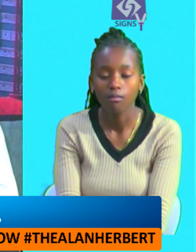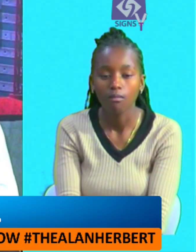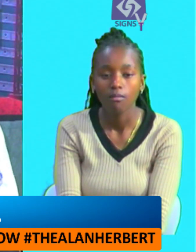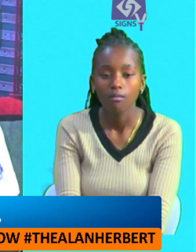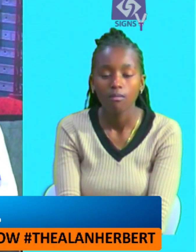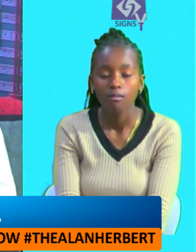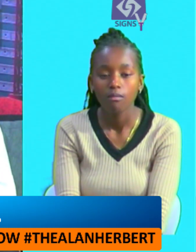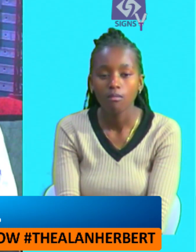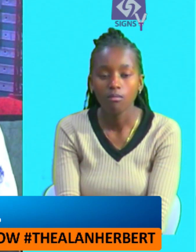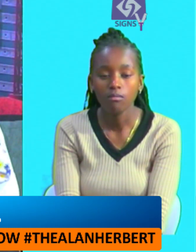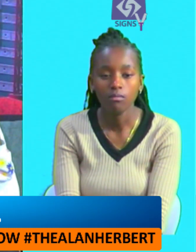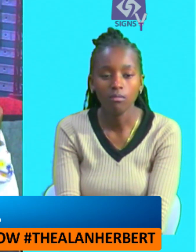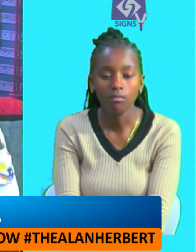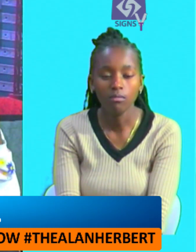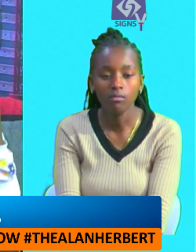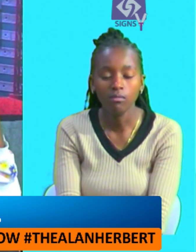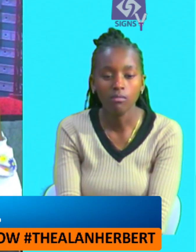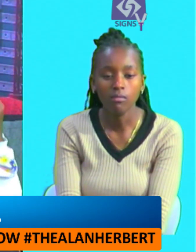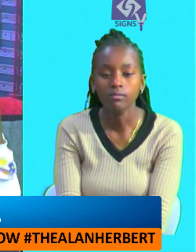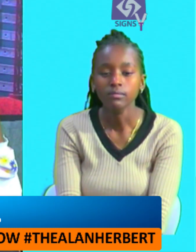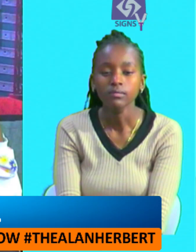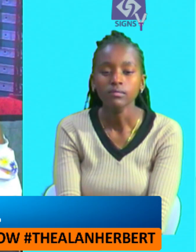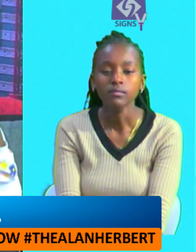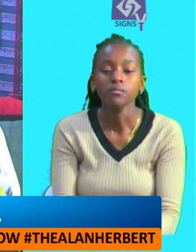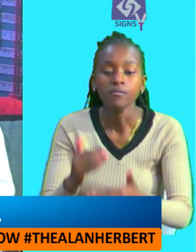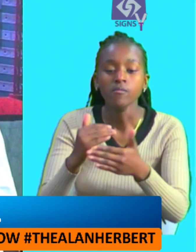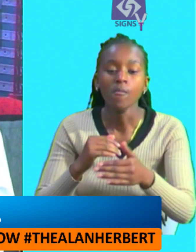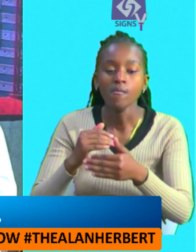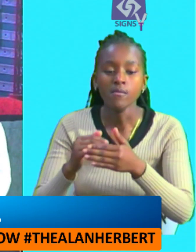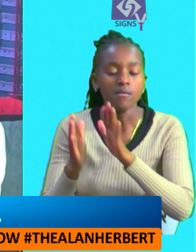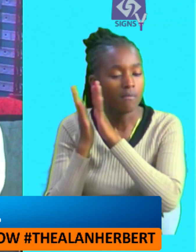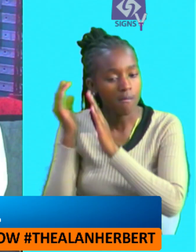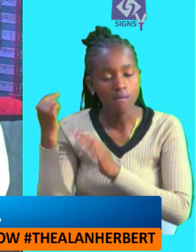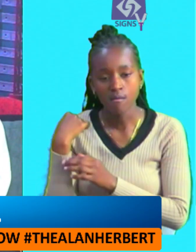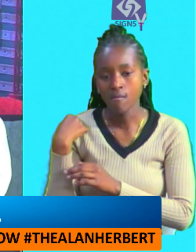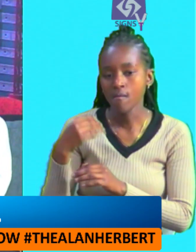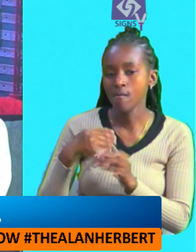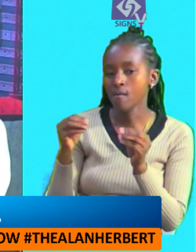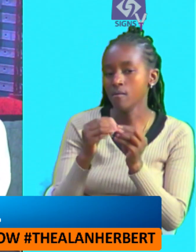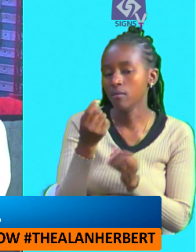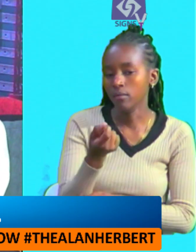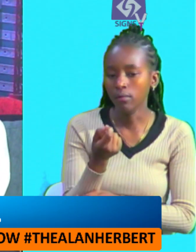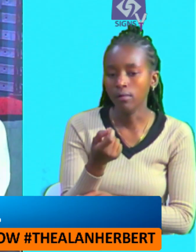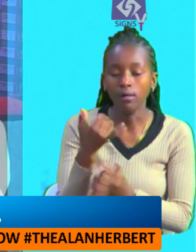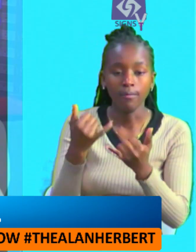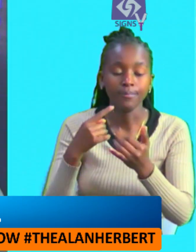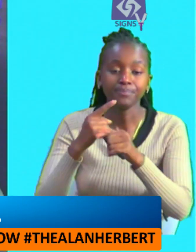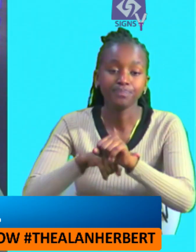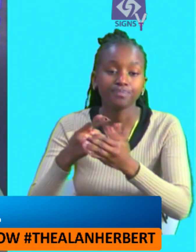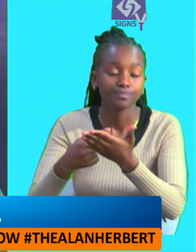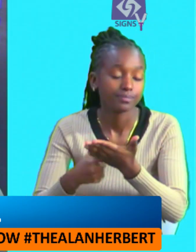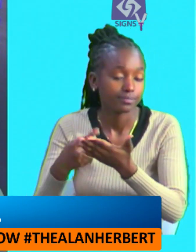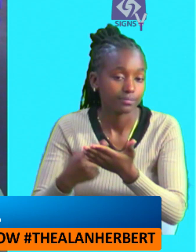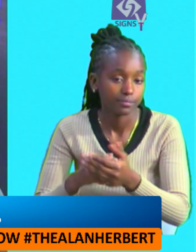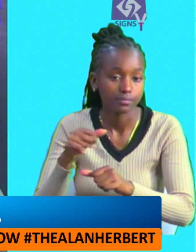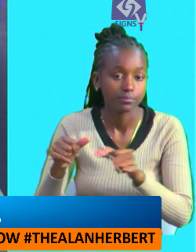could look at it in a structured social setting, but outside of unstructured social settings,